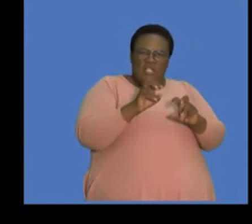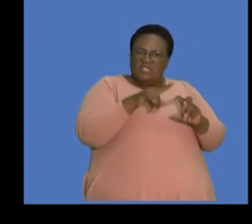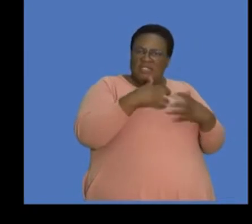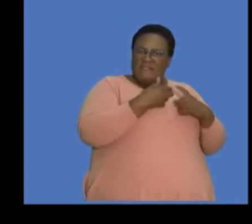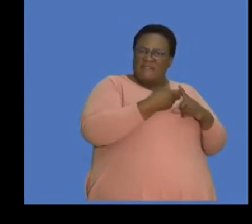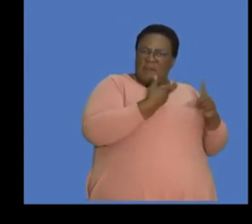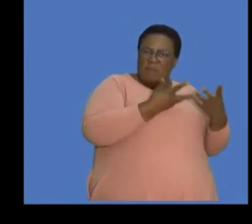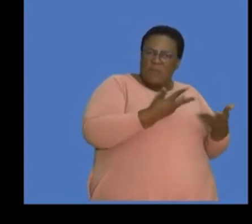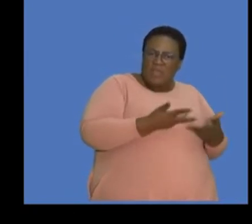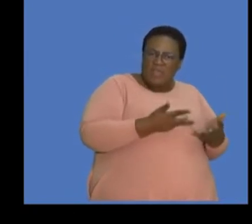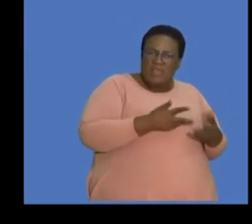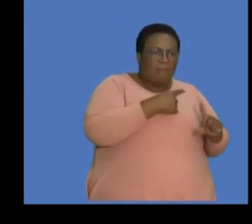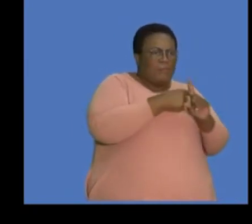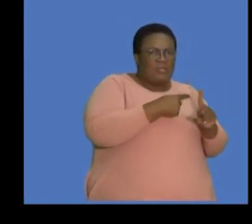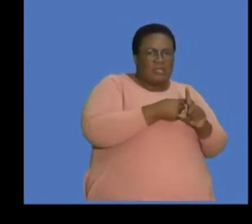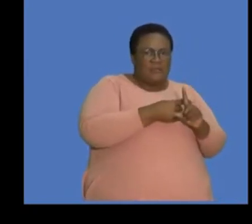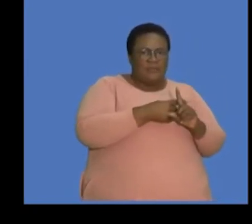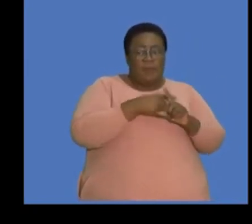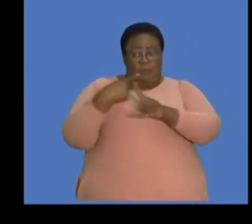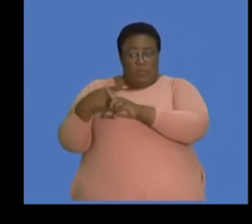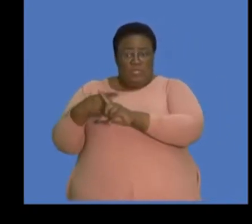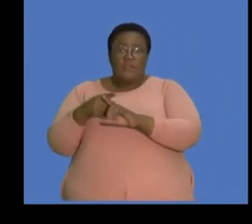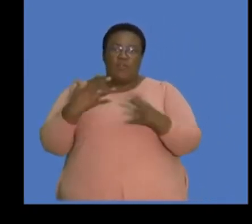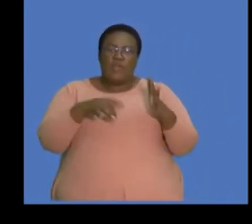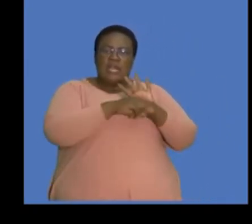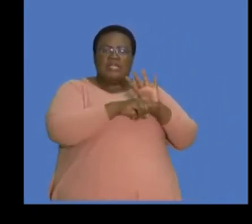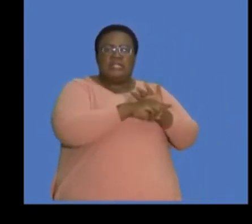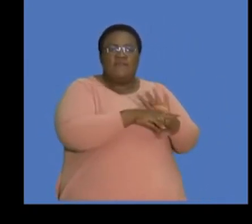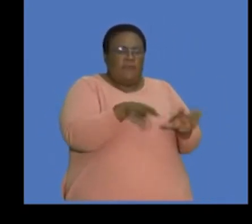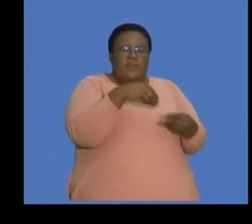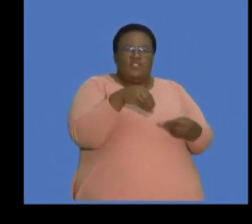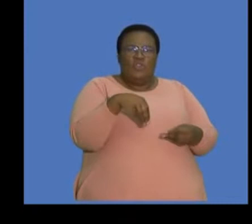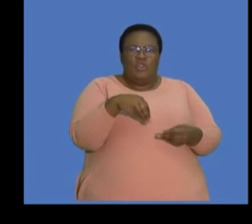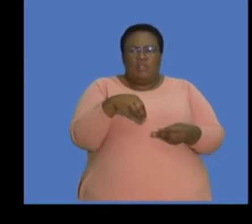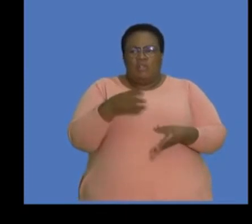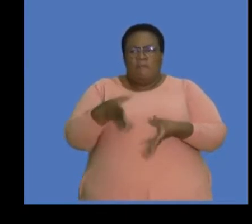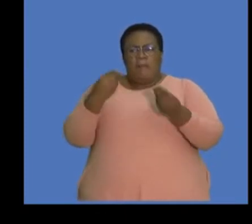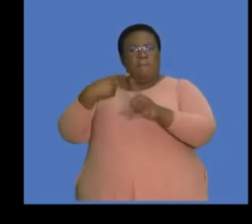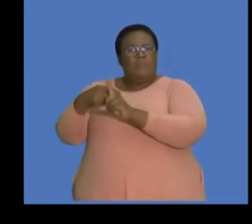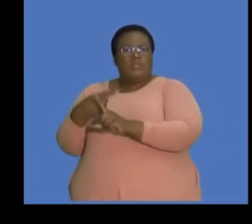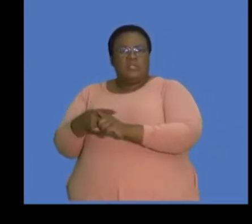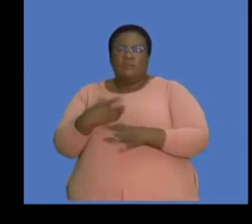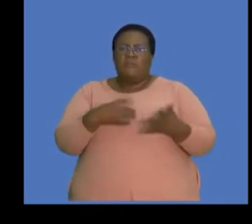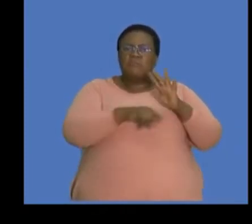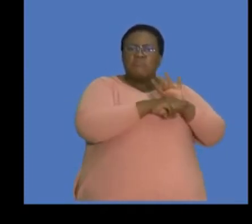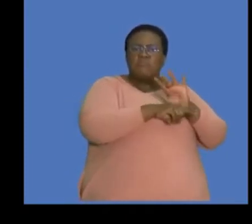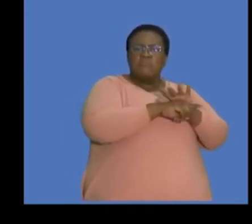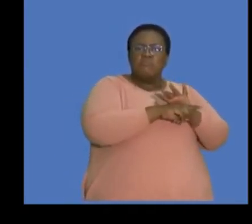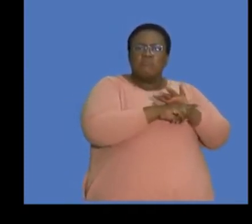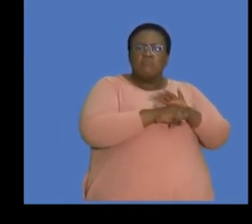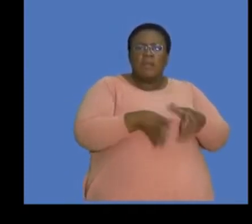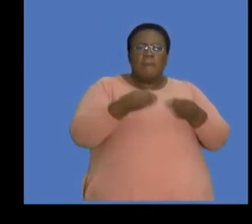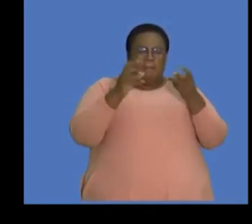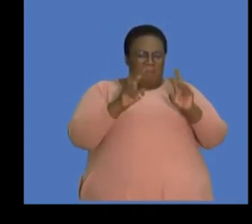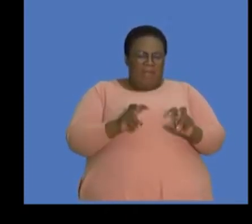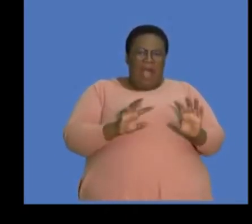about either positive or negative. How does the material become positive or negatively charged? So that's